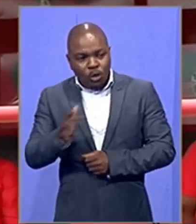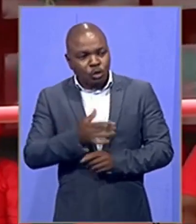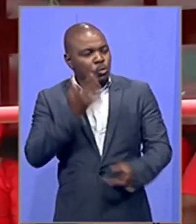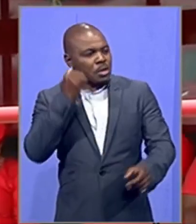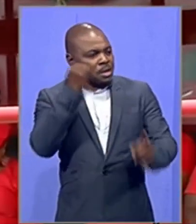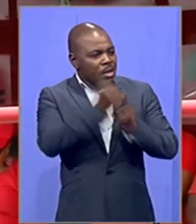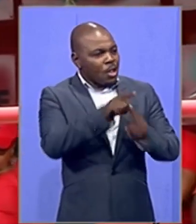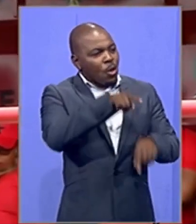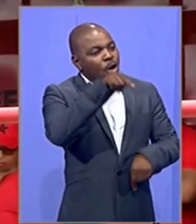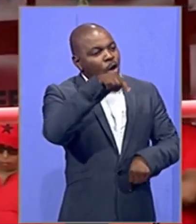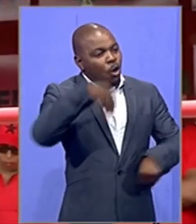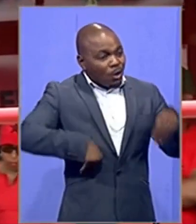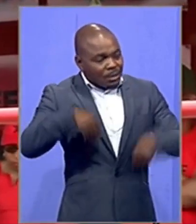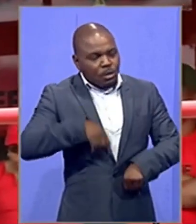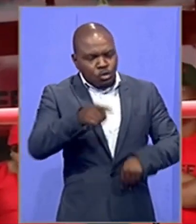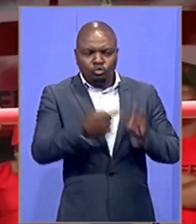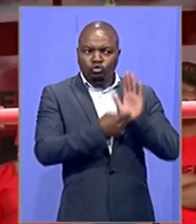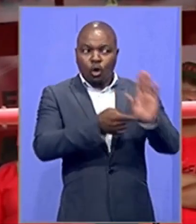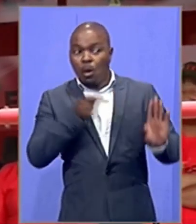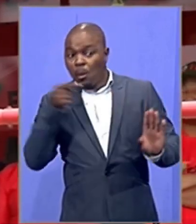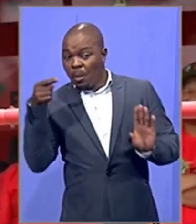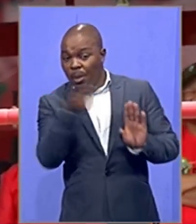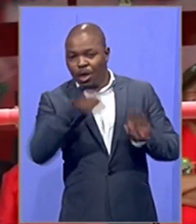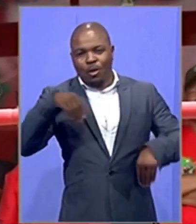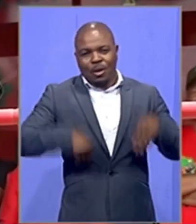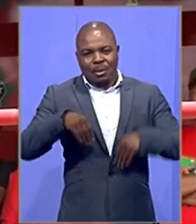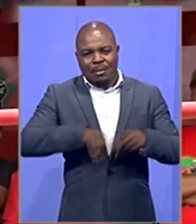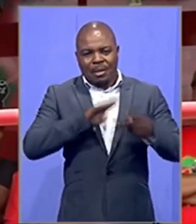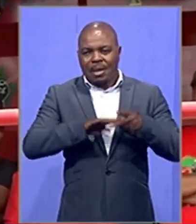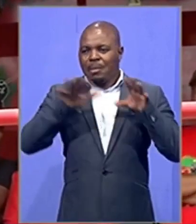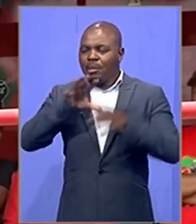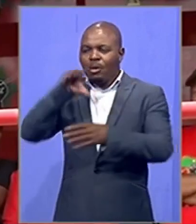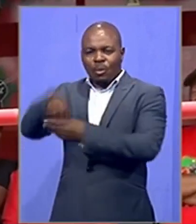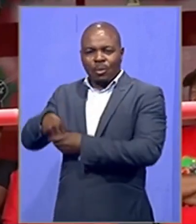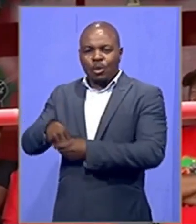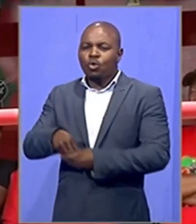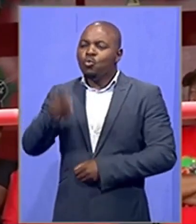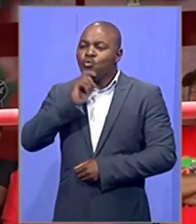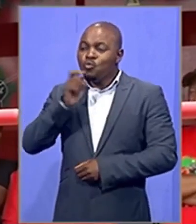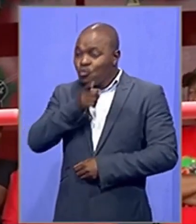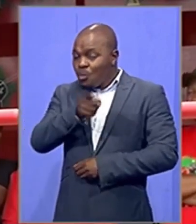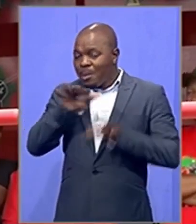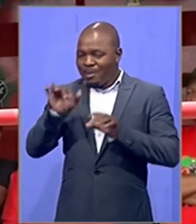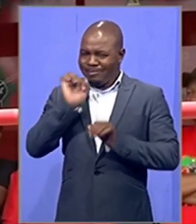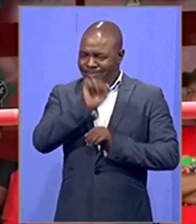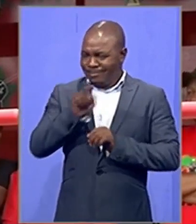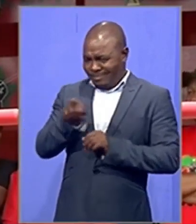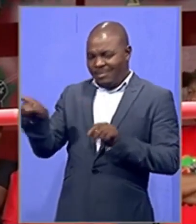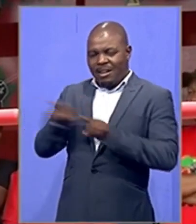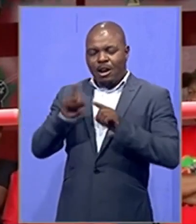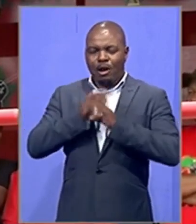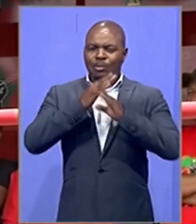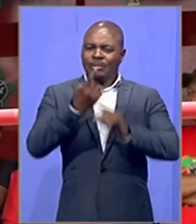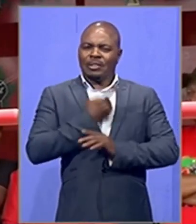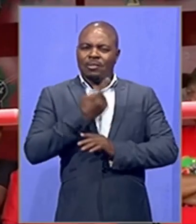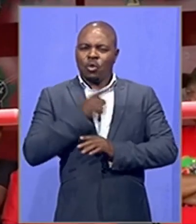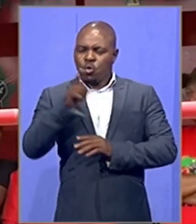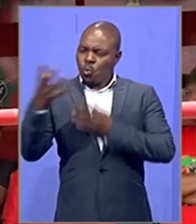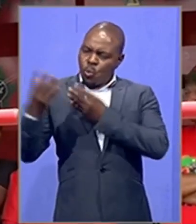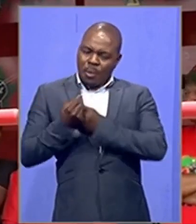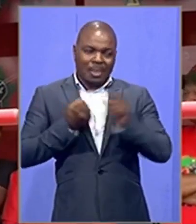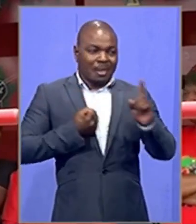corruption. Expose corruption and go inside your masses. Use your masses as your shield. If you fight for the